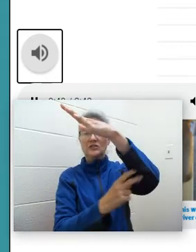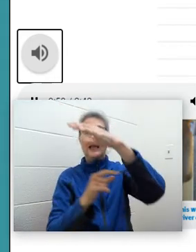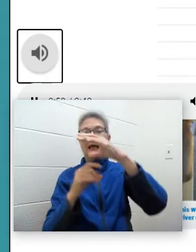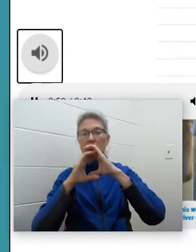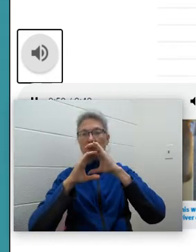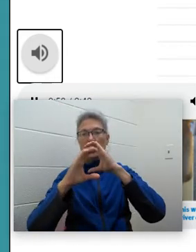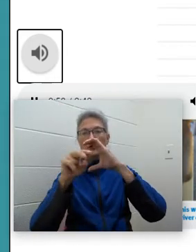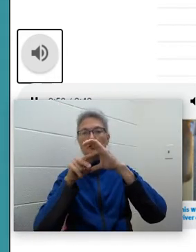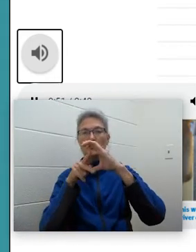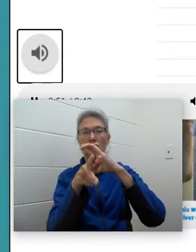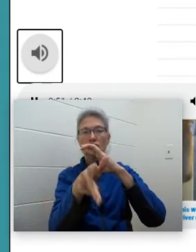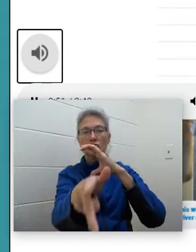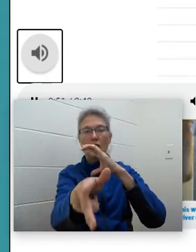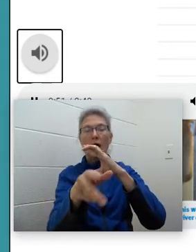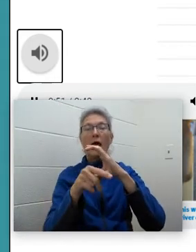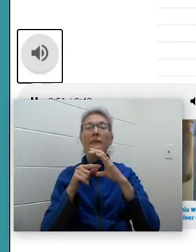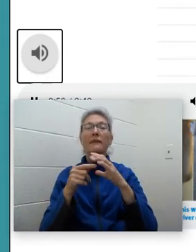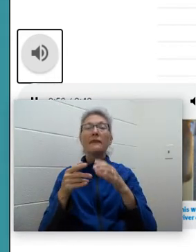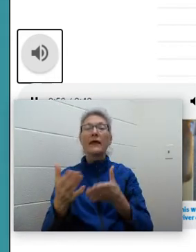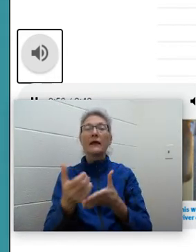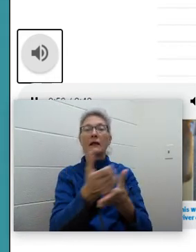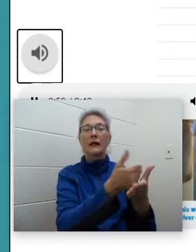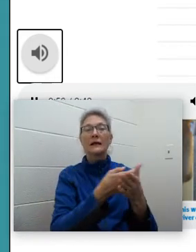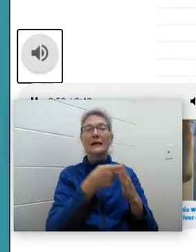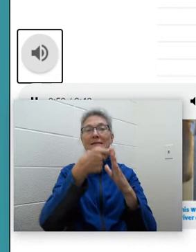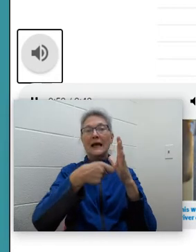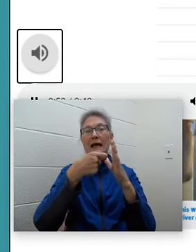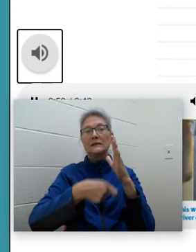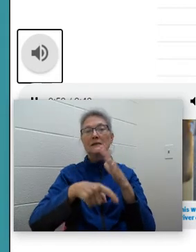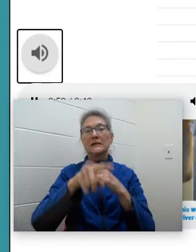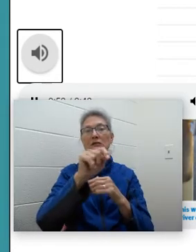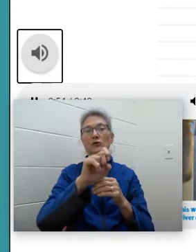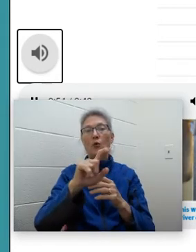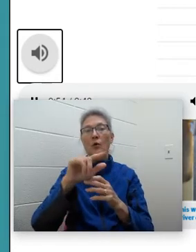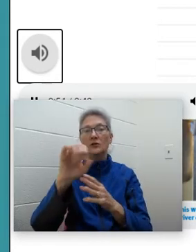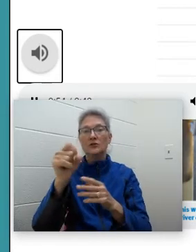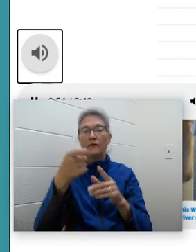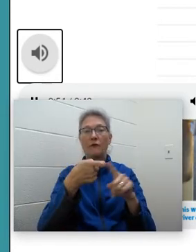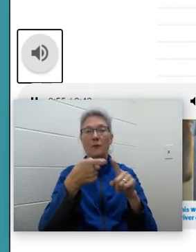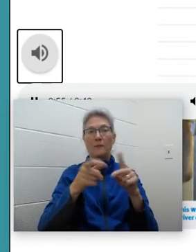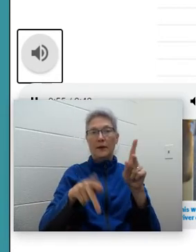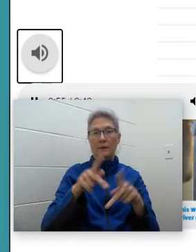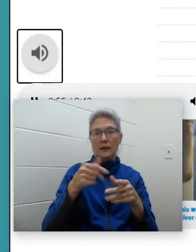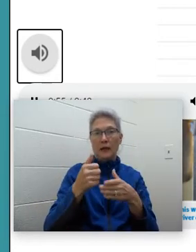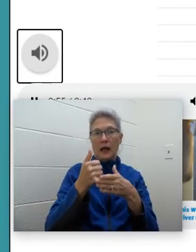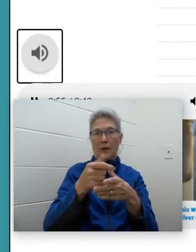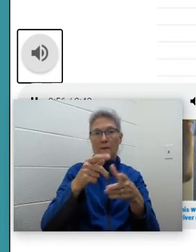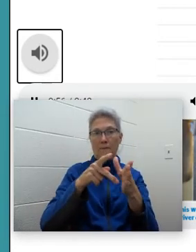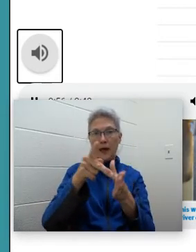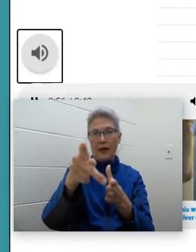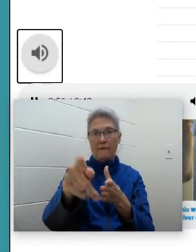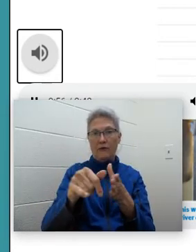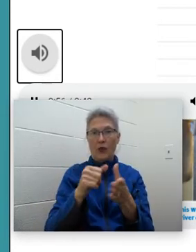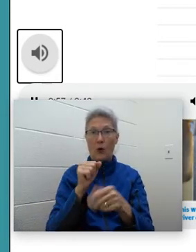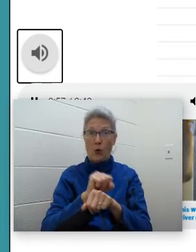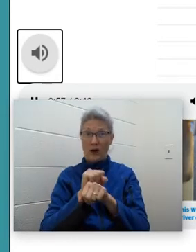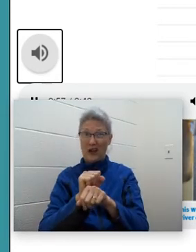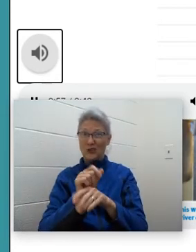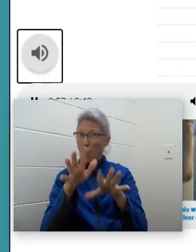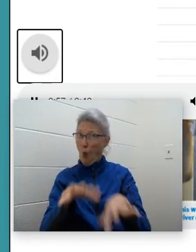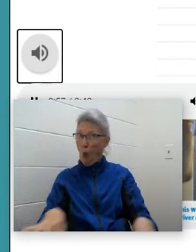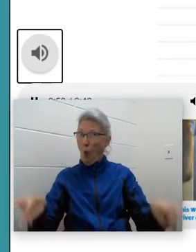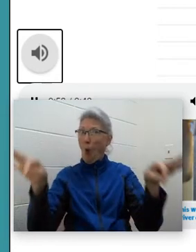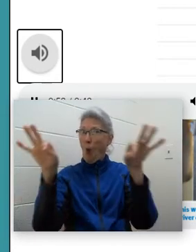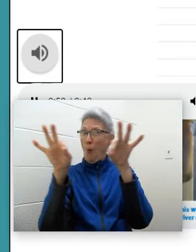taxes, tolls, and other fees from his citizens to help pay for this work. This is a critical